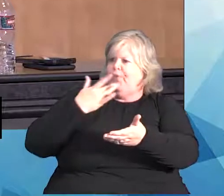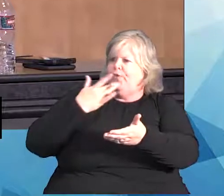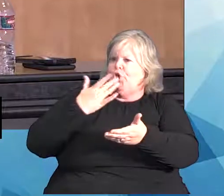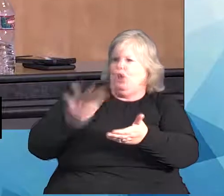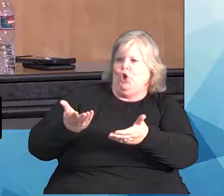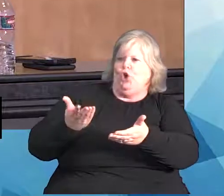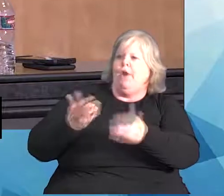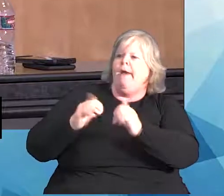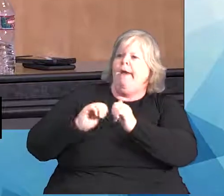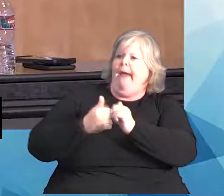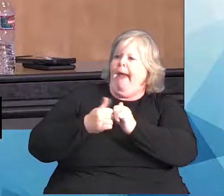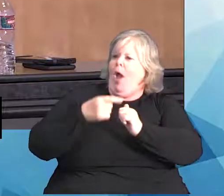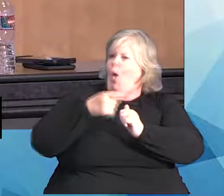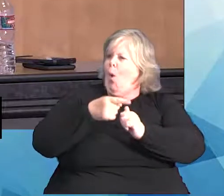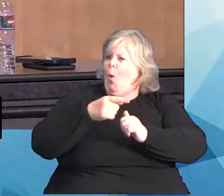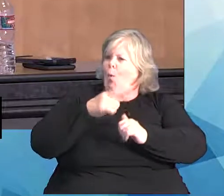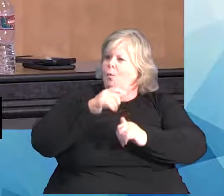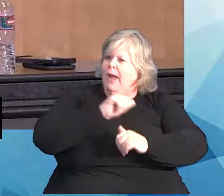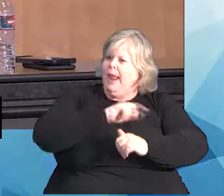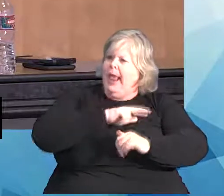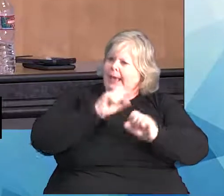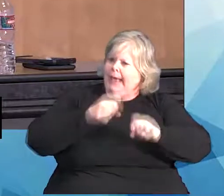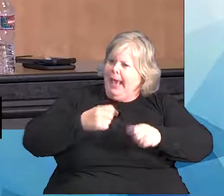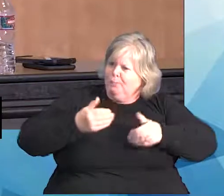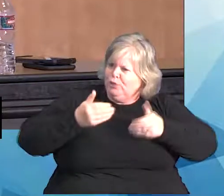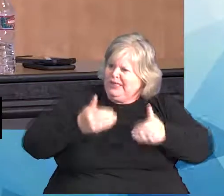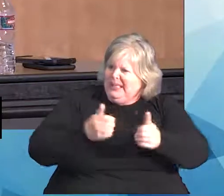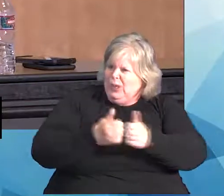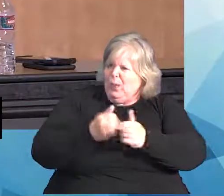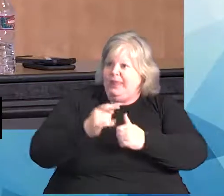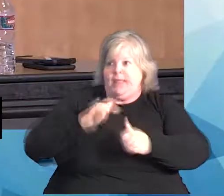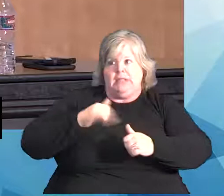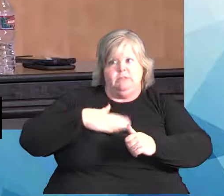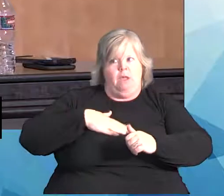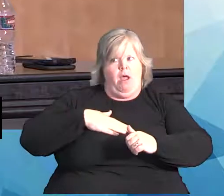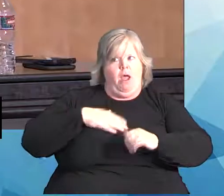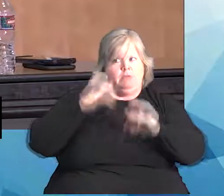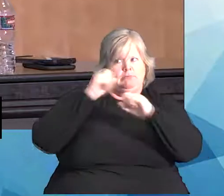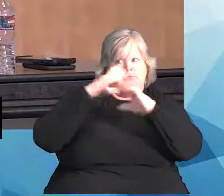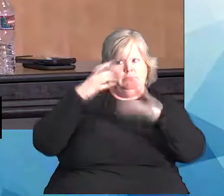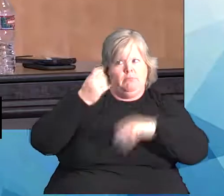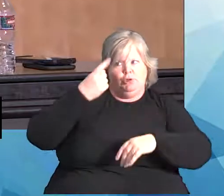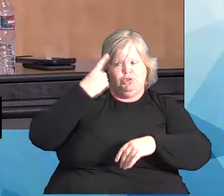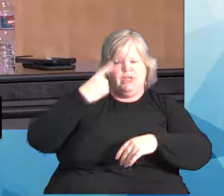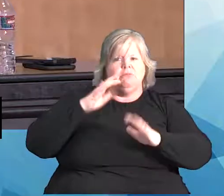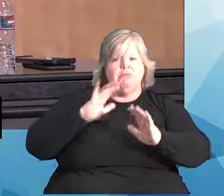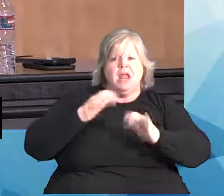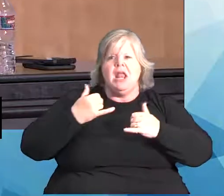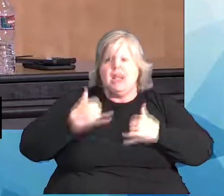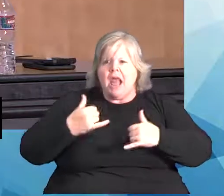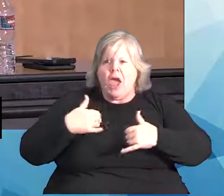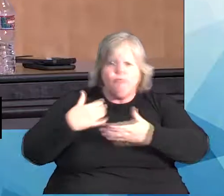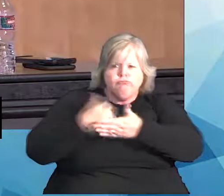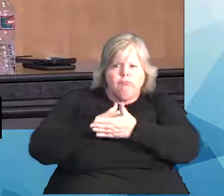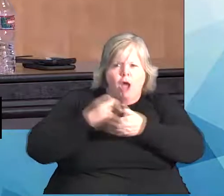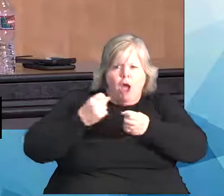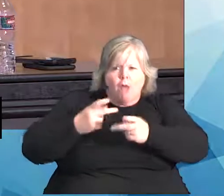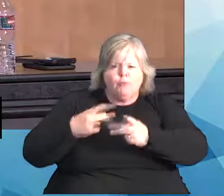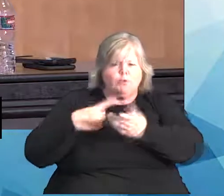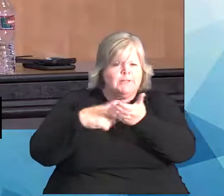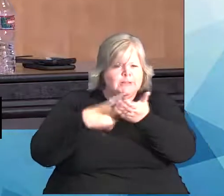in terms of how she proceeds. So that's my understanding, is that now we have an opportunity to talk about that process and figure out